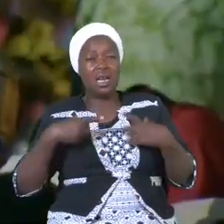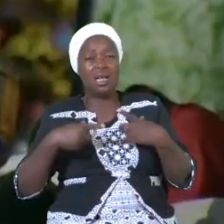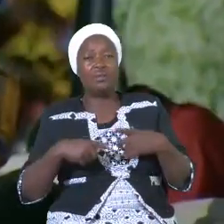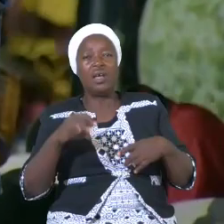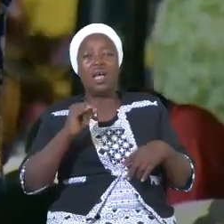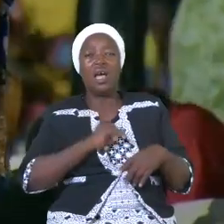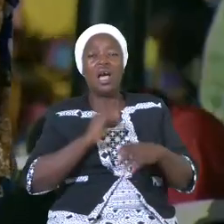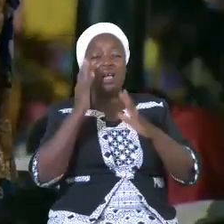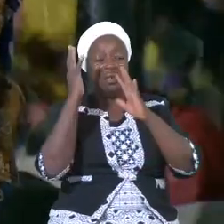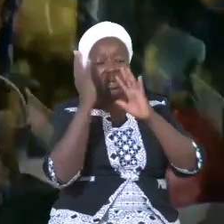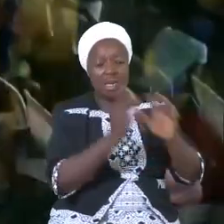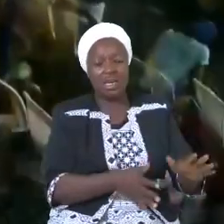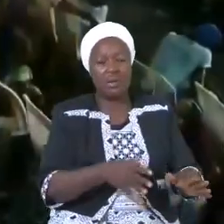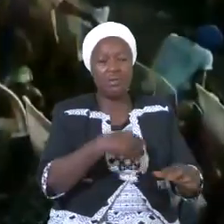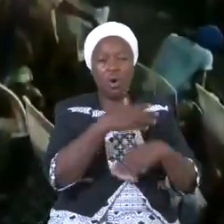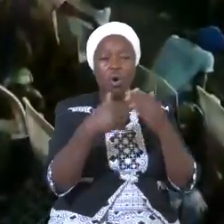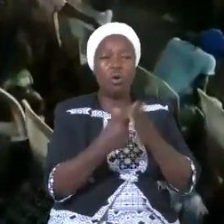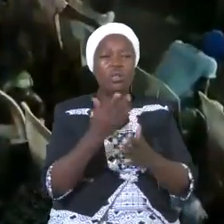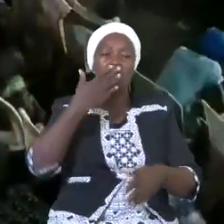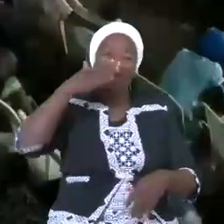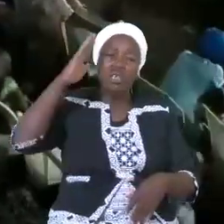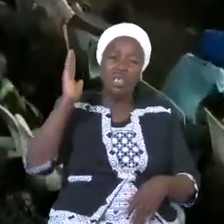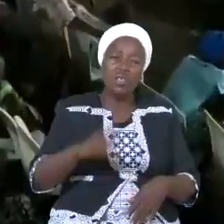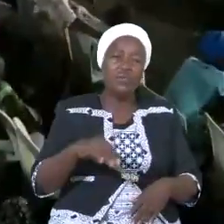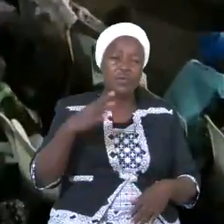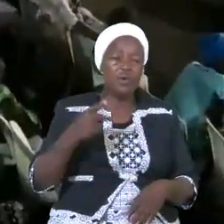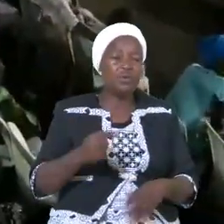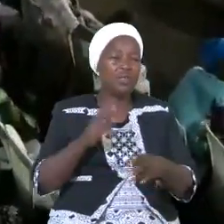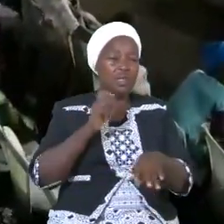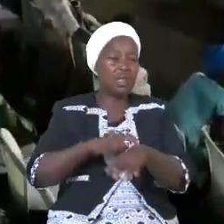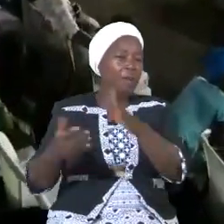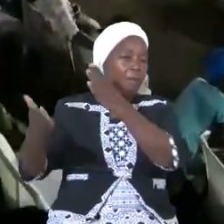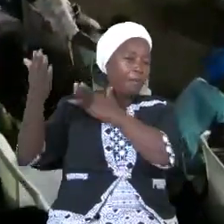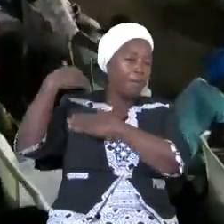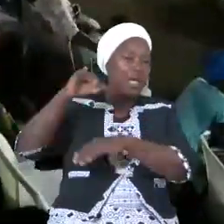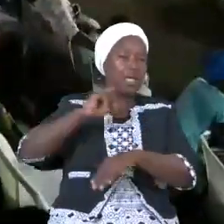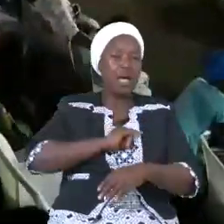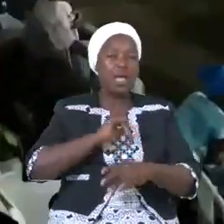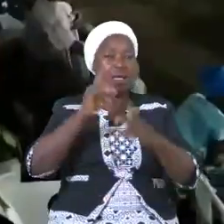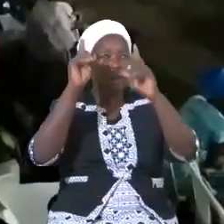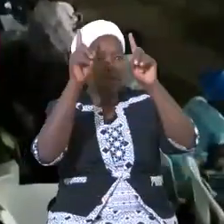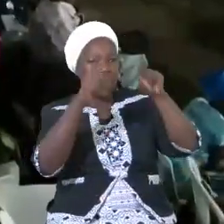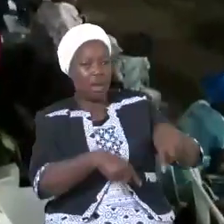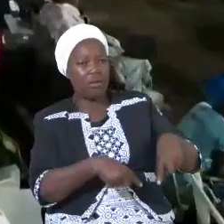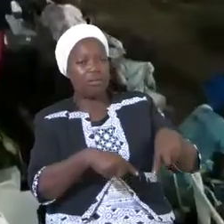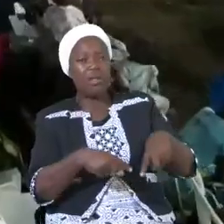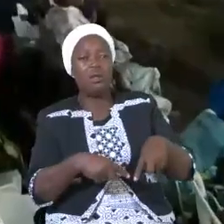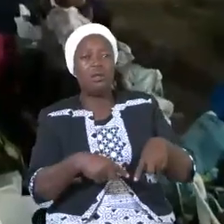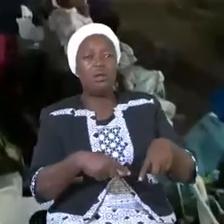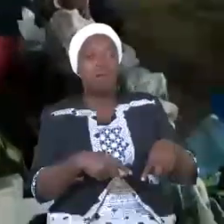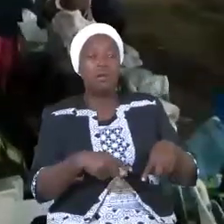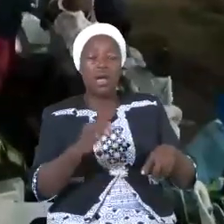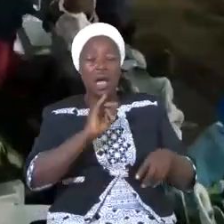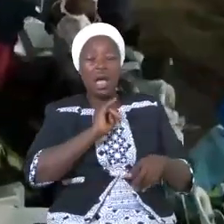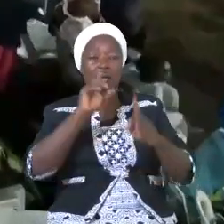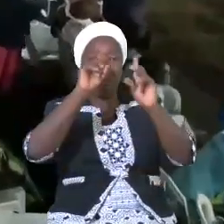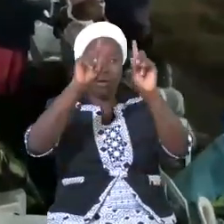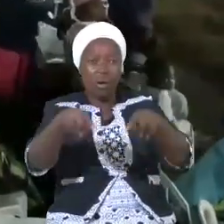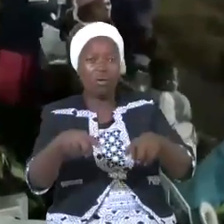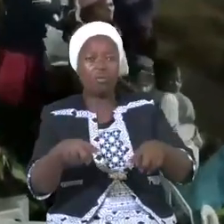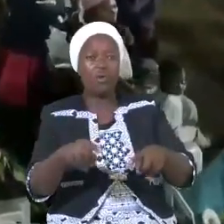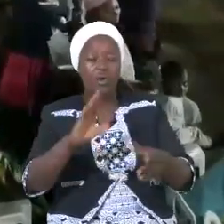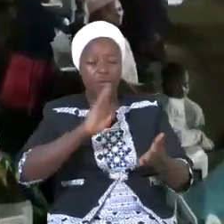reject the evil of the past i come forgive me lord change me lord